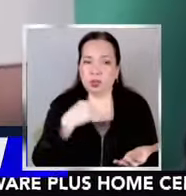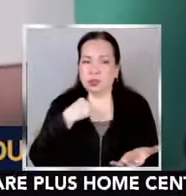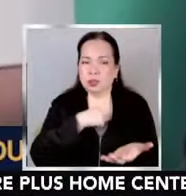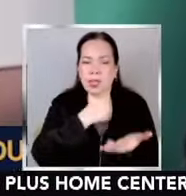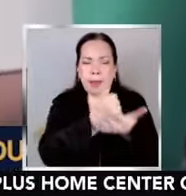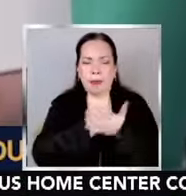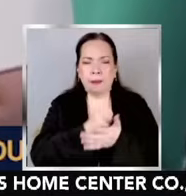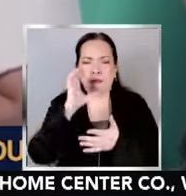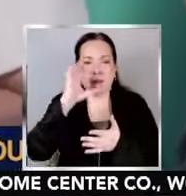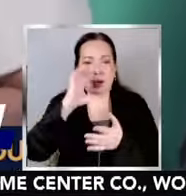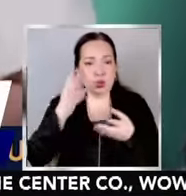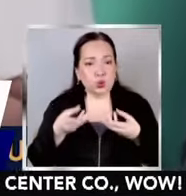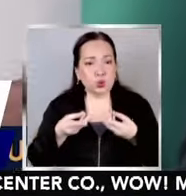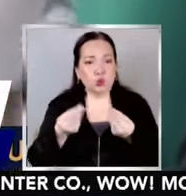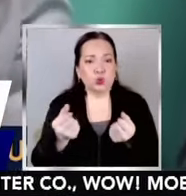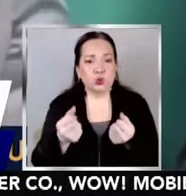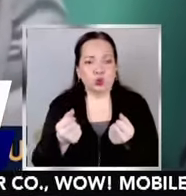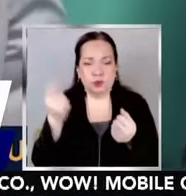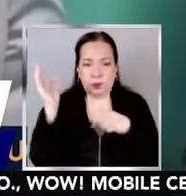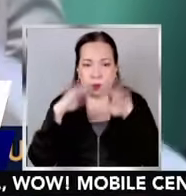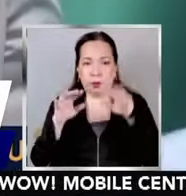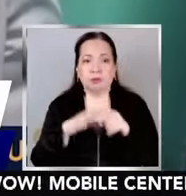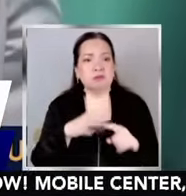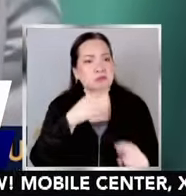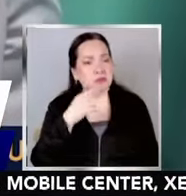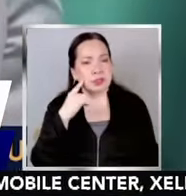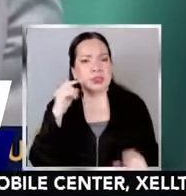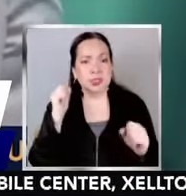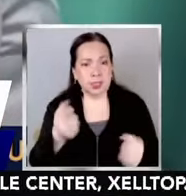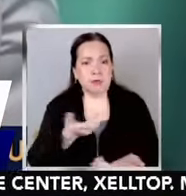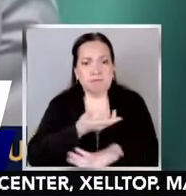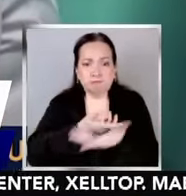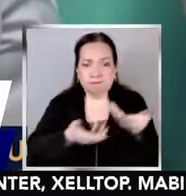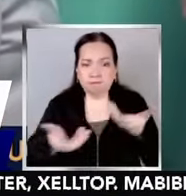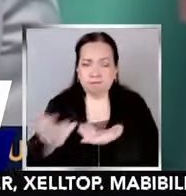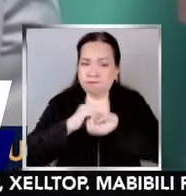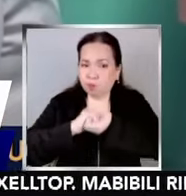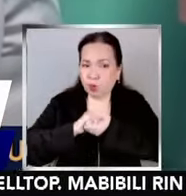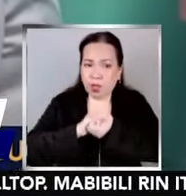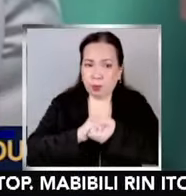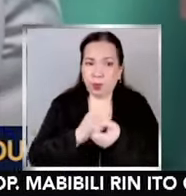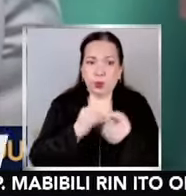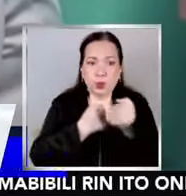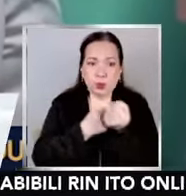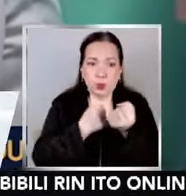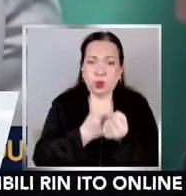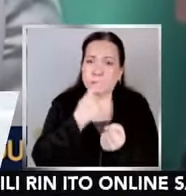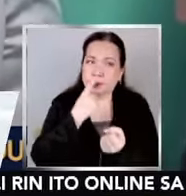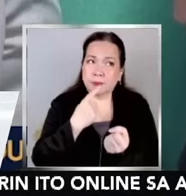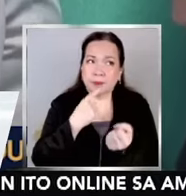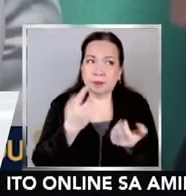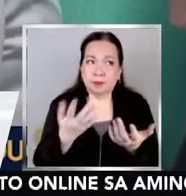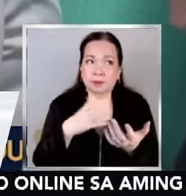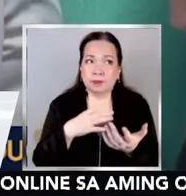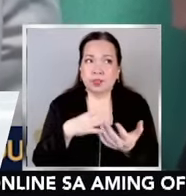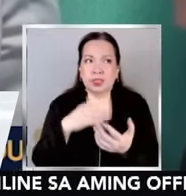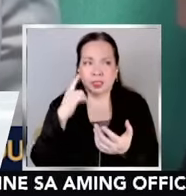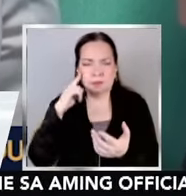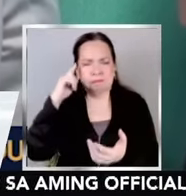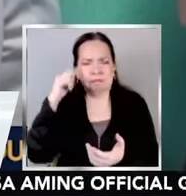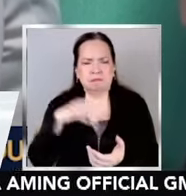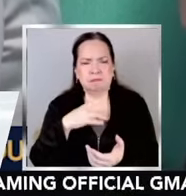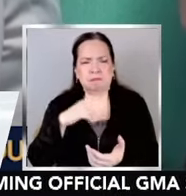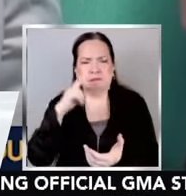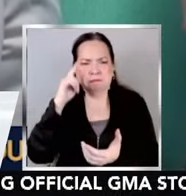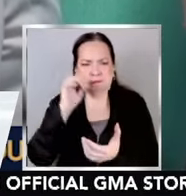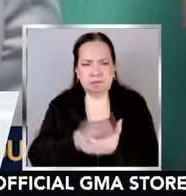ways by which we can collaborate and support one another, we would be glad to hear them, for we believe that the gargantuan